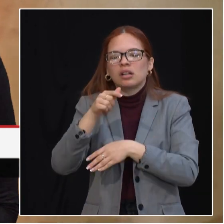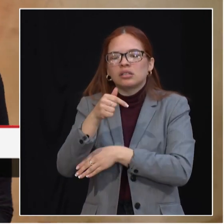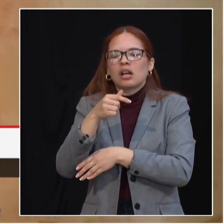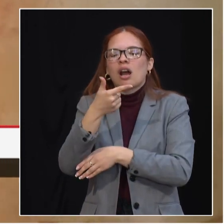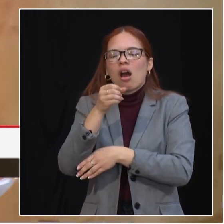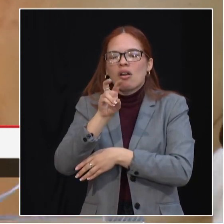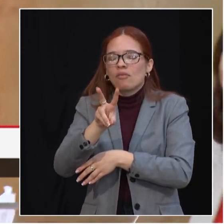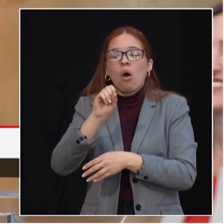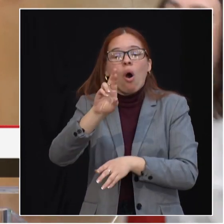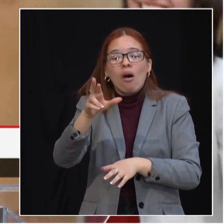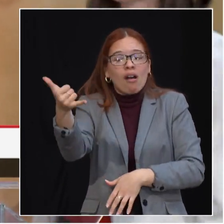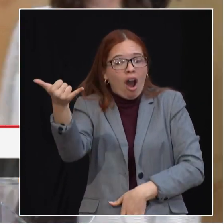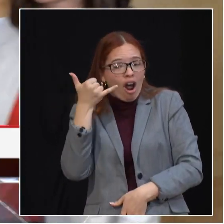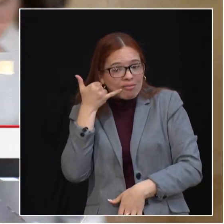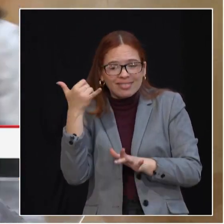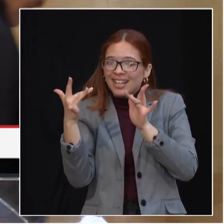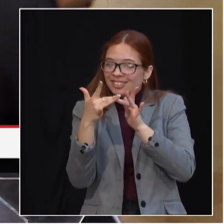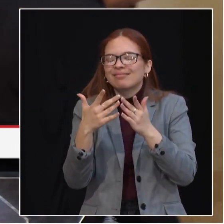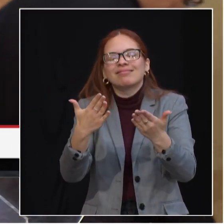202-442-7600. Thank you.